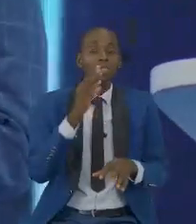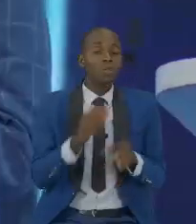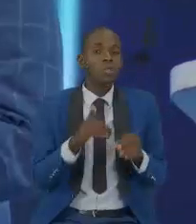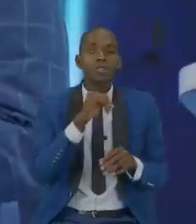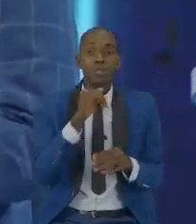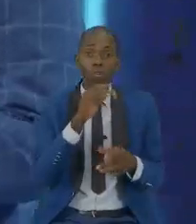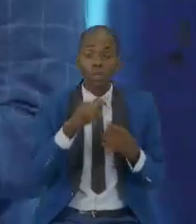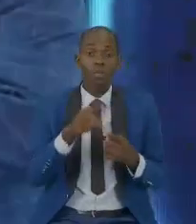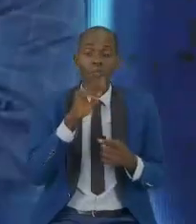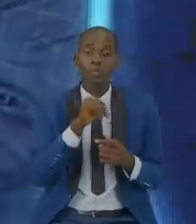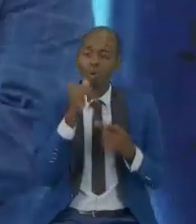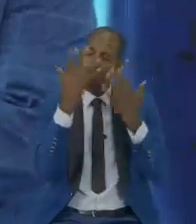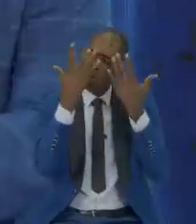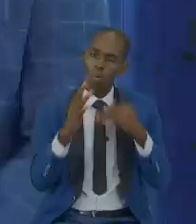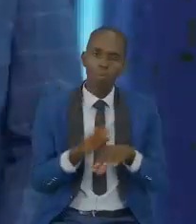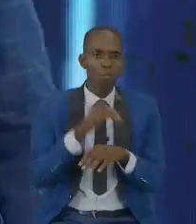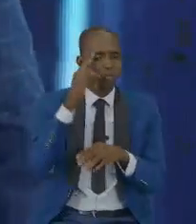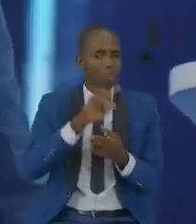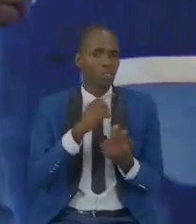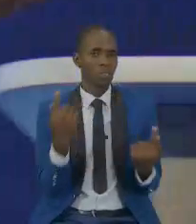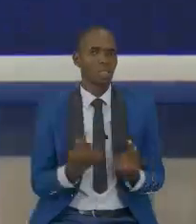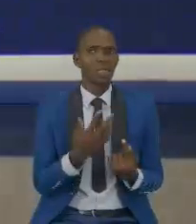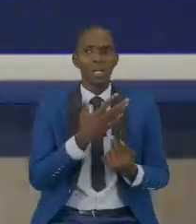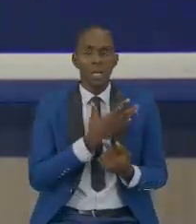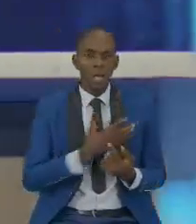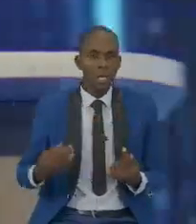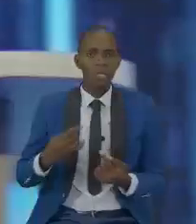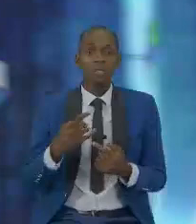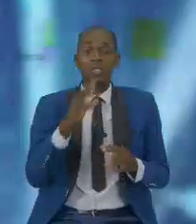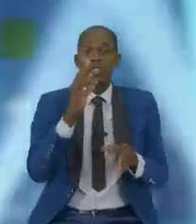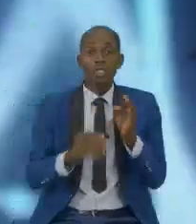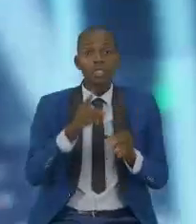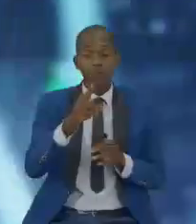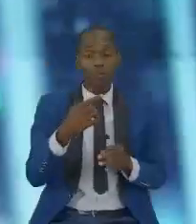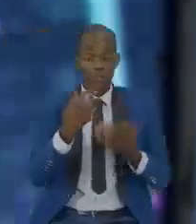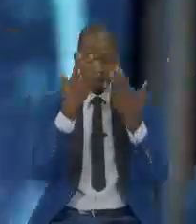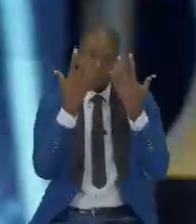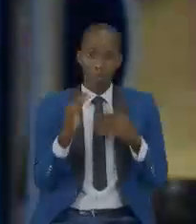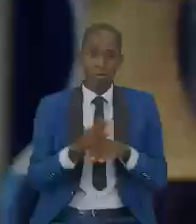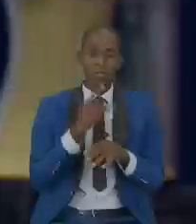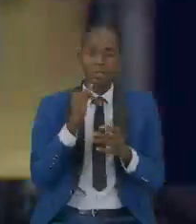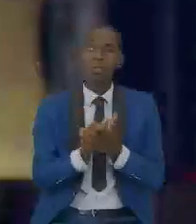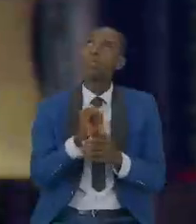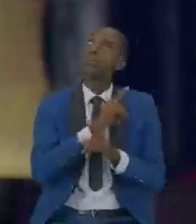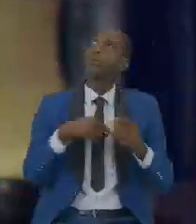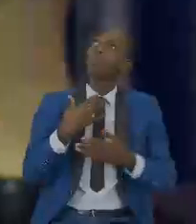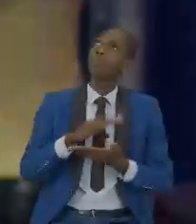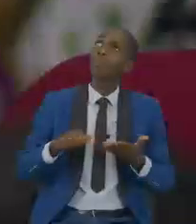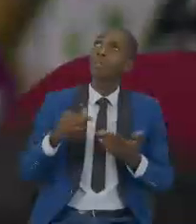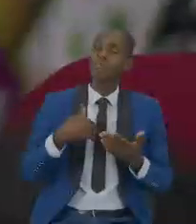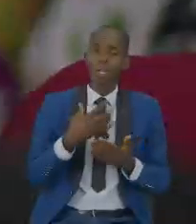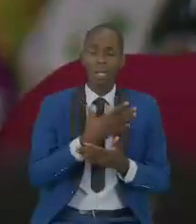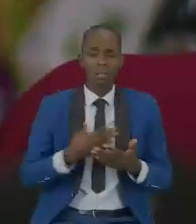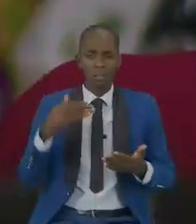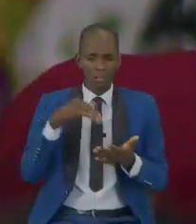sorrowful for their sin, and they turn away and they say, never will I allow anything to get me